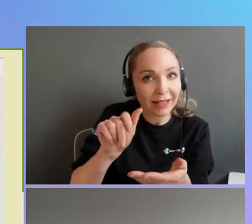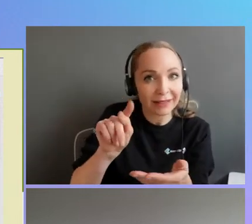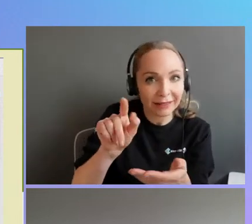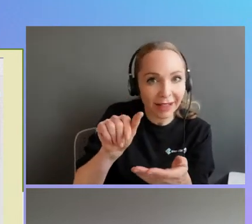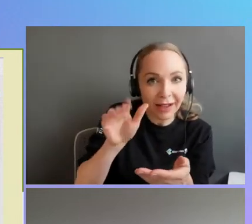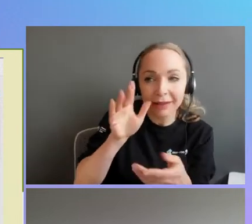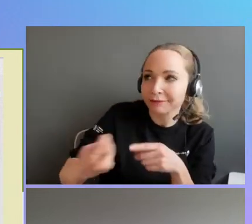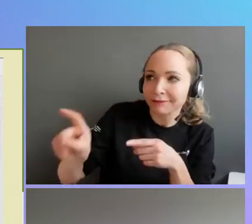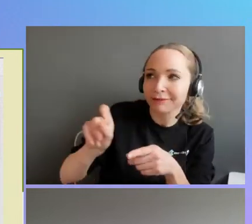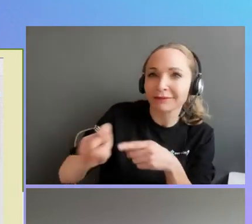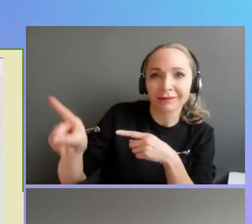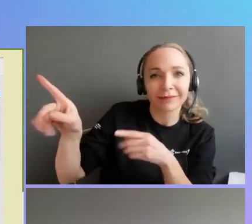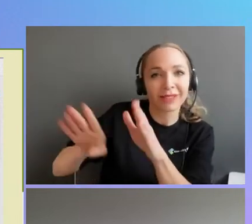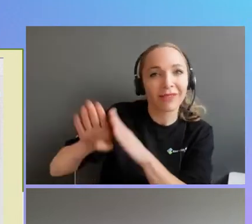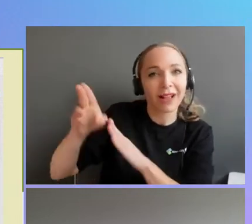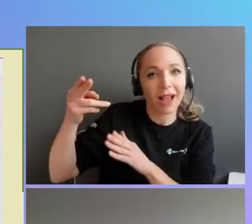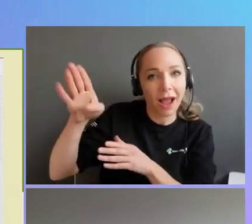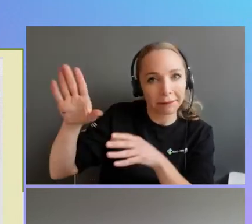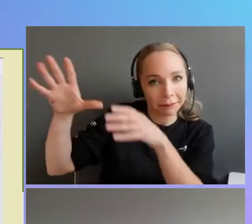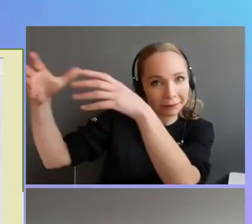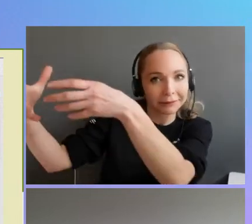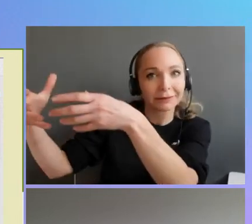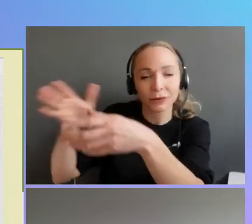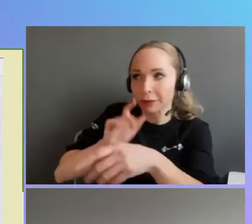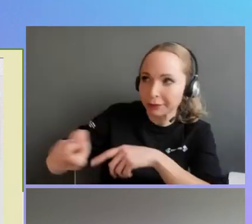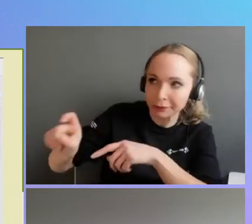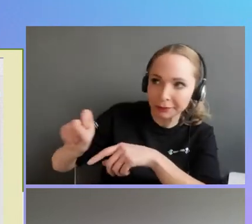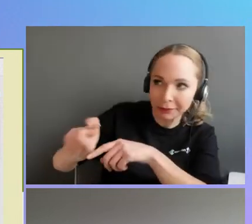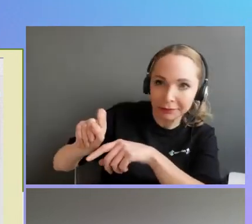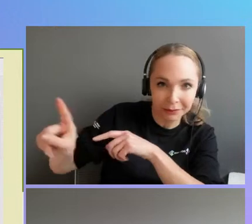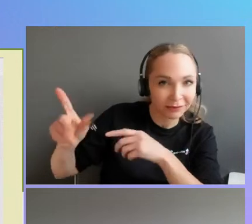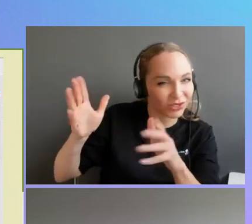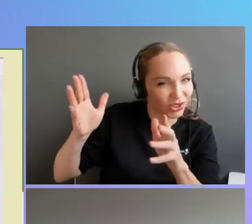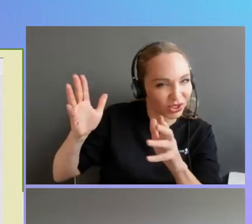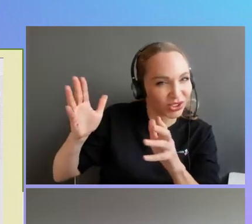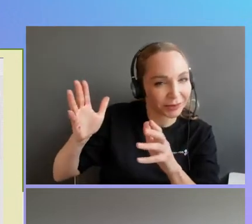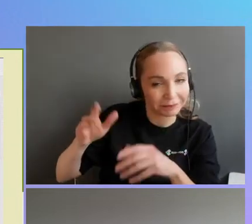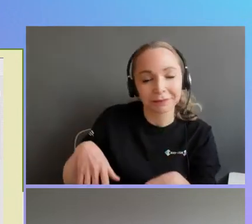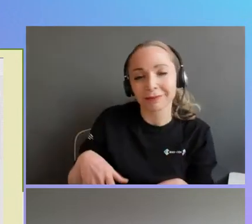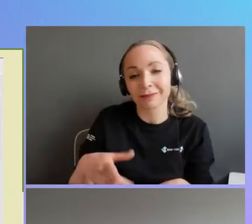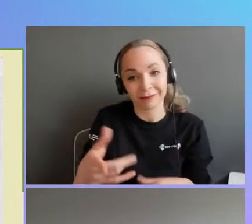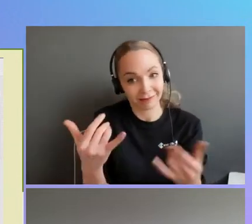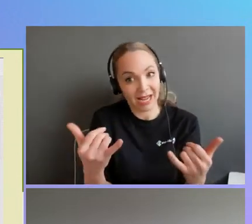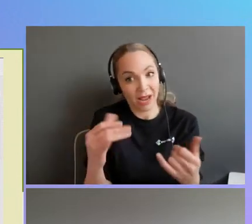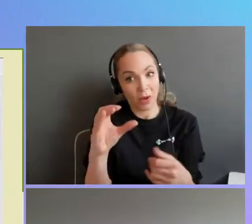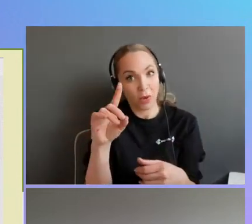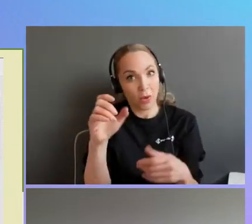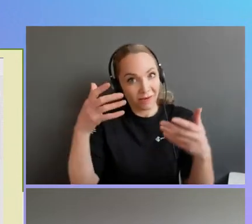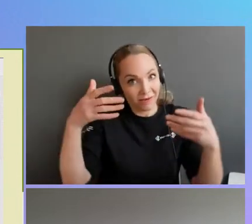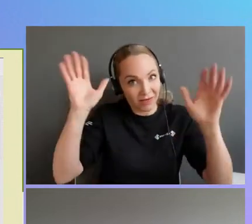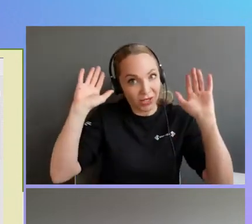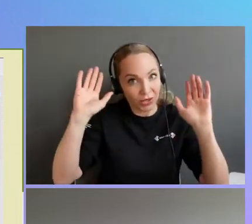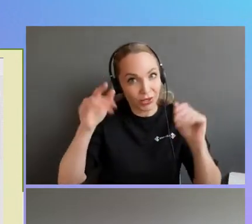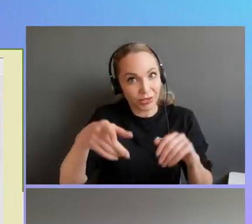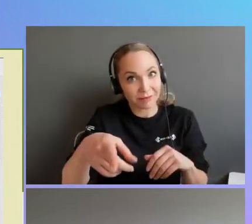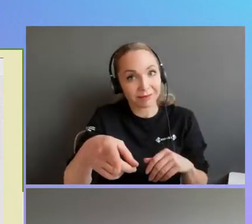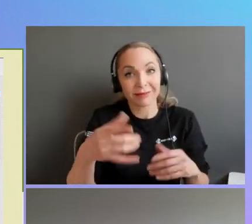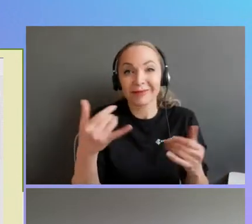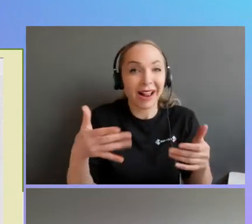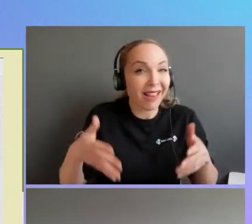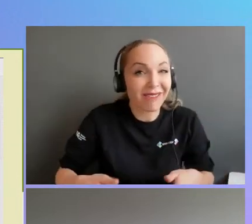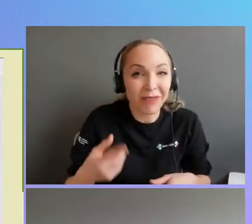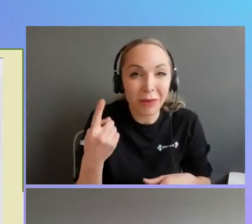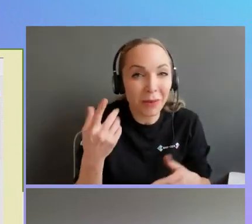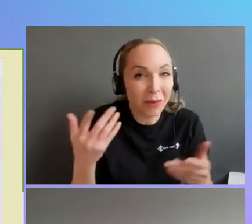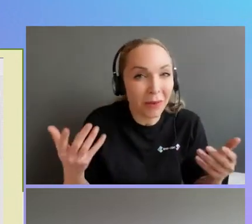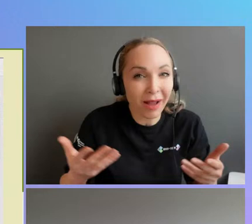With the code setup being done, all that's left is to run a test suite and have